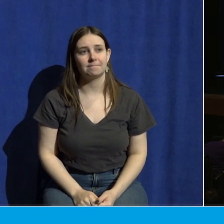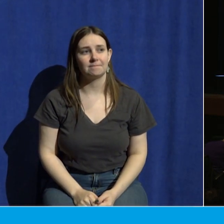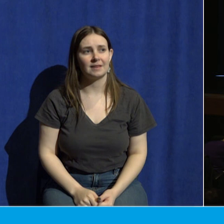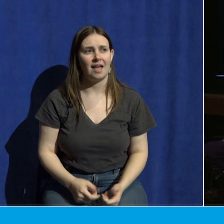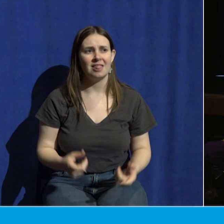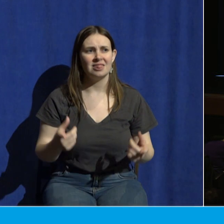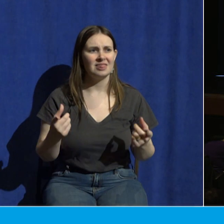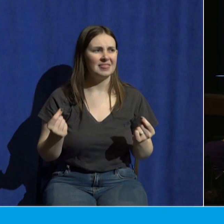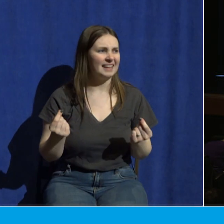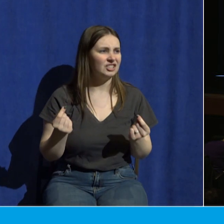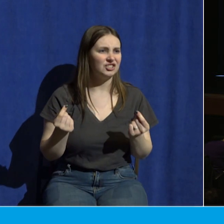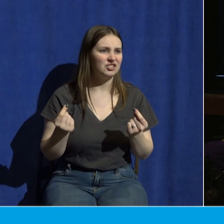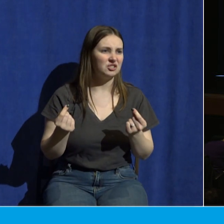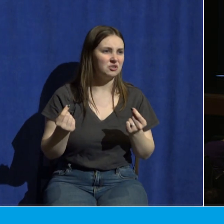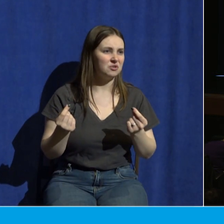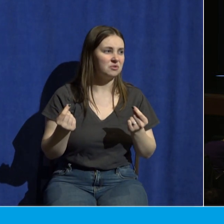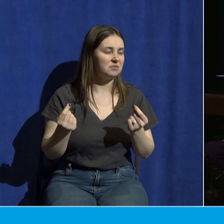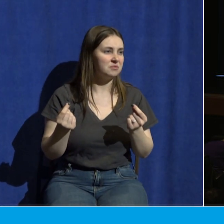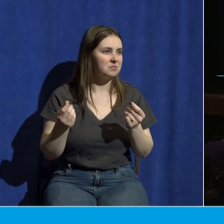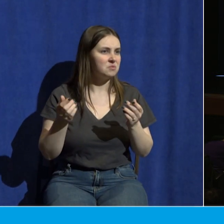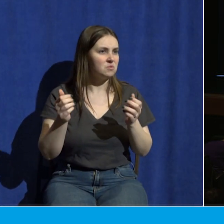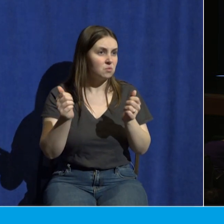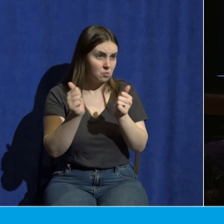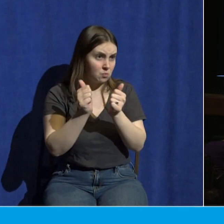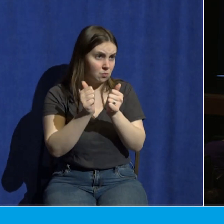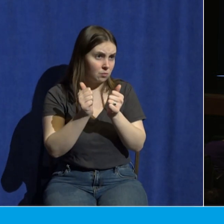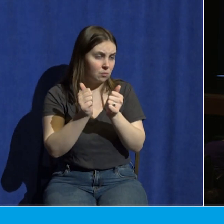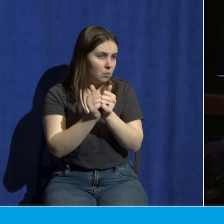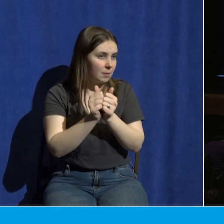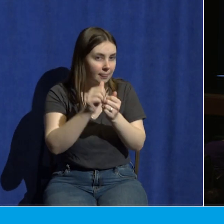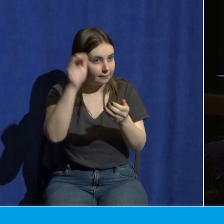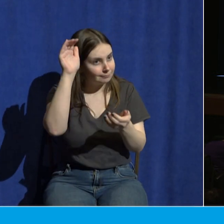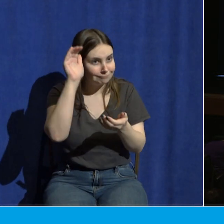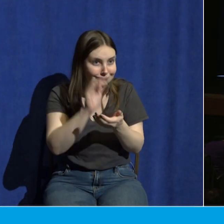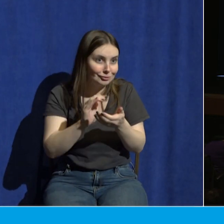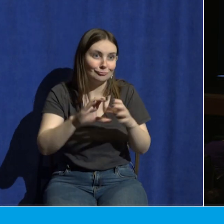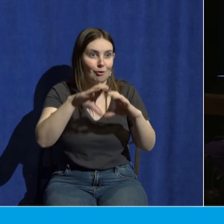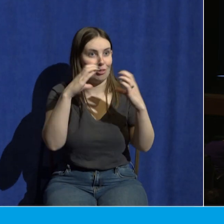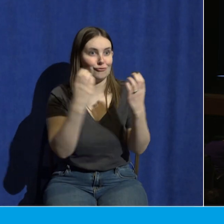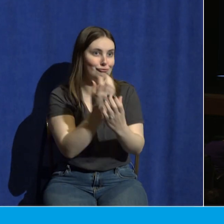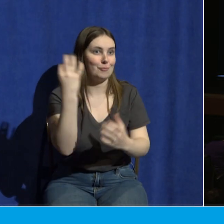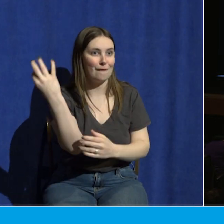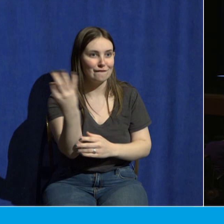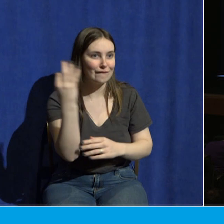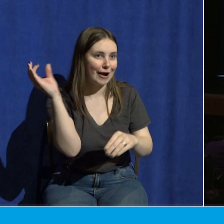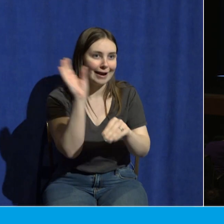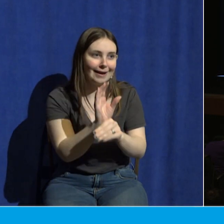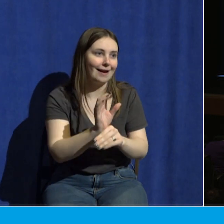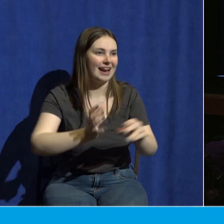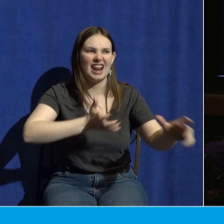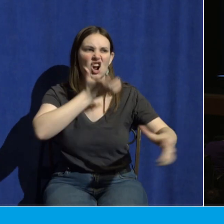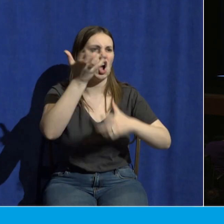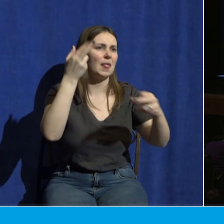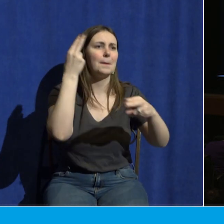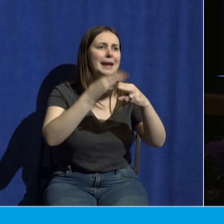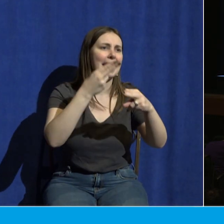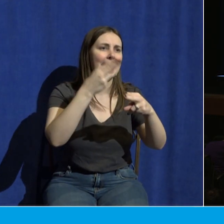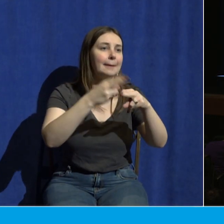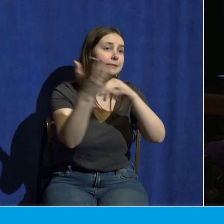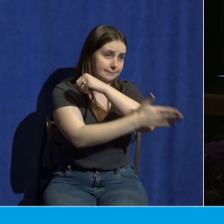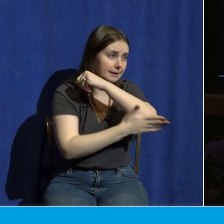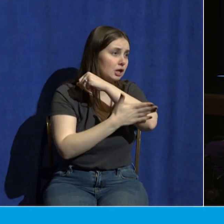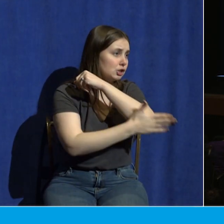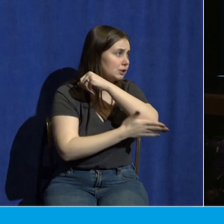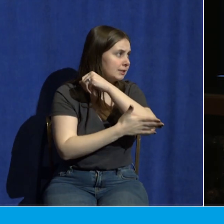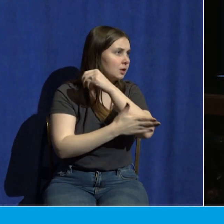Let's do what we were doing with a smaller group even on Friday night. Let's just call out names of nations. We'll